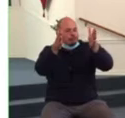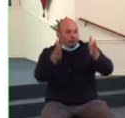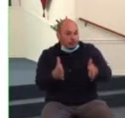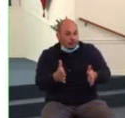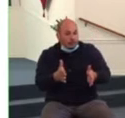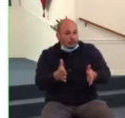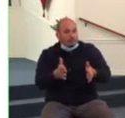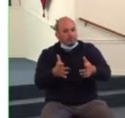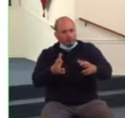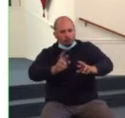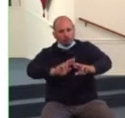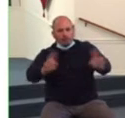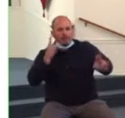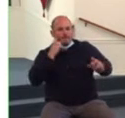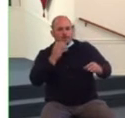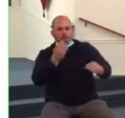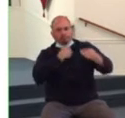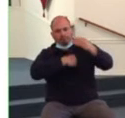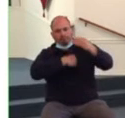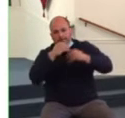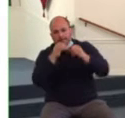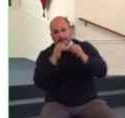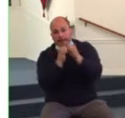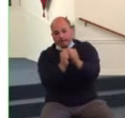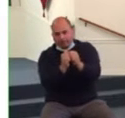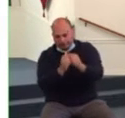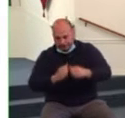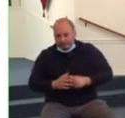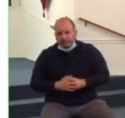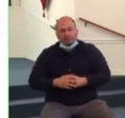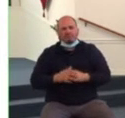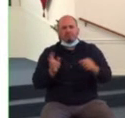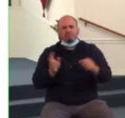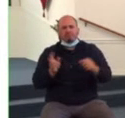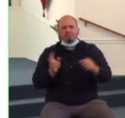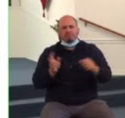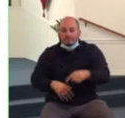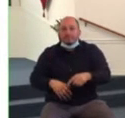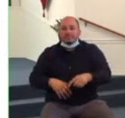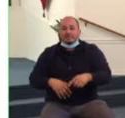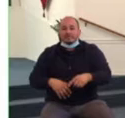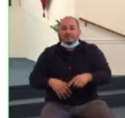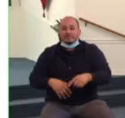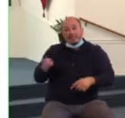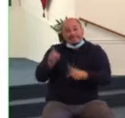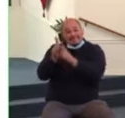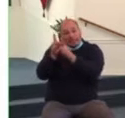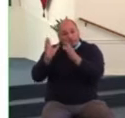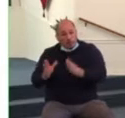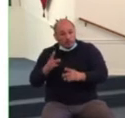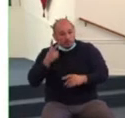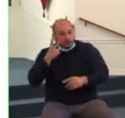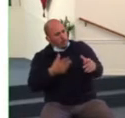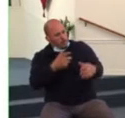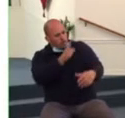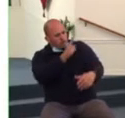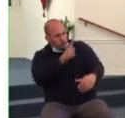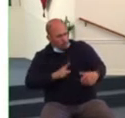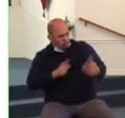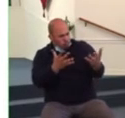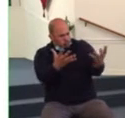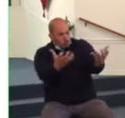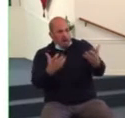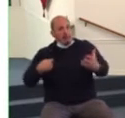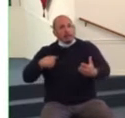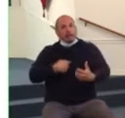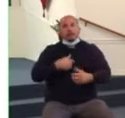asked, "Lord, do you want us to call fire down from heaven to destroy them?" But Jesus turned and